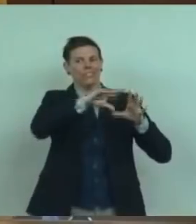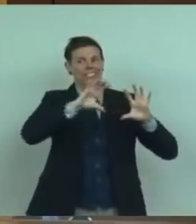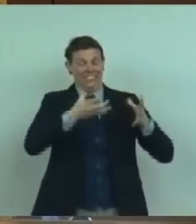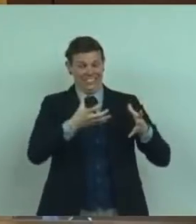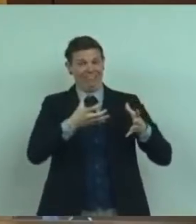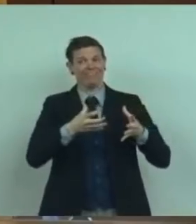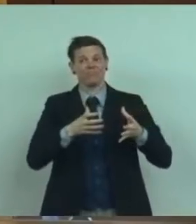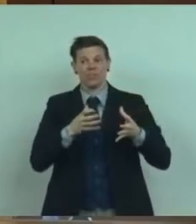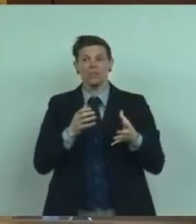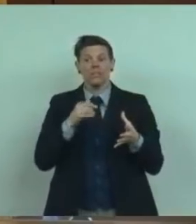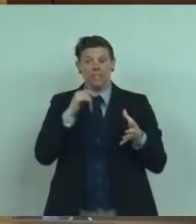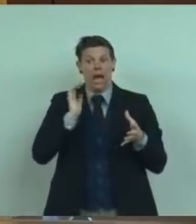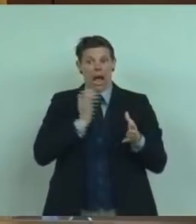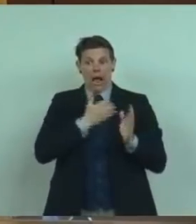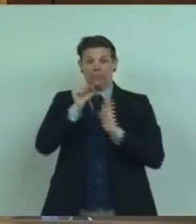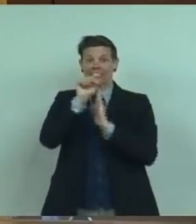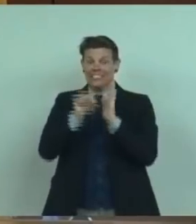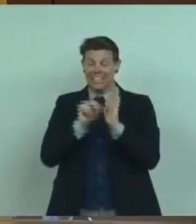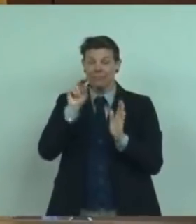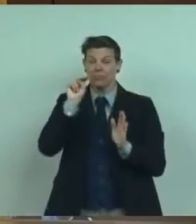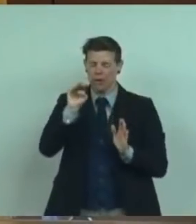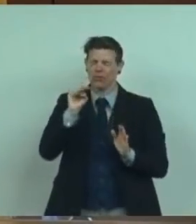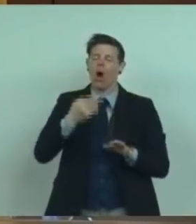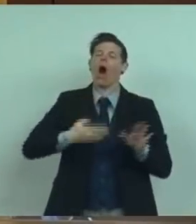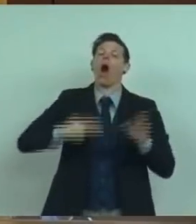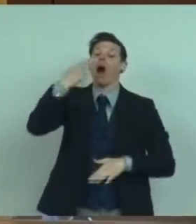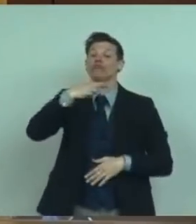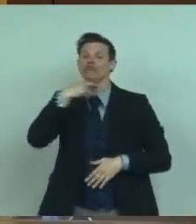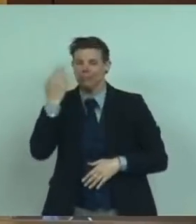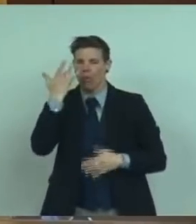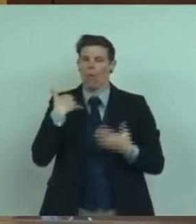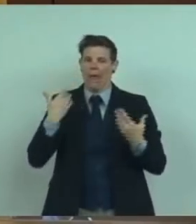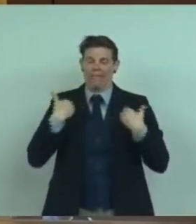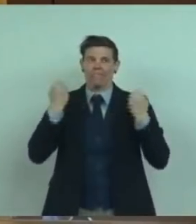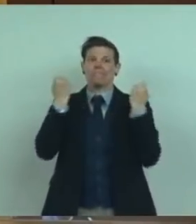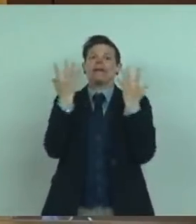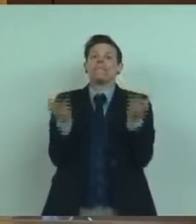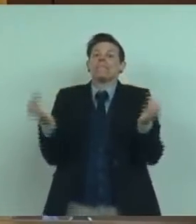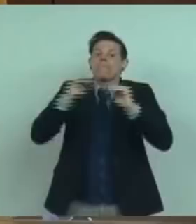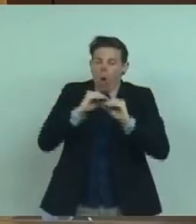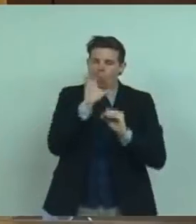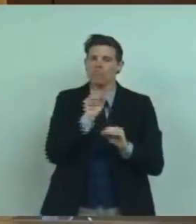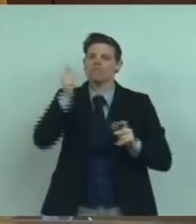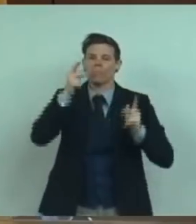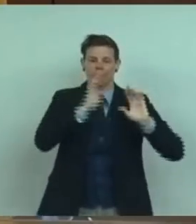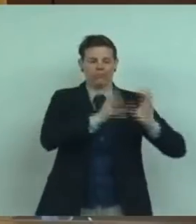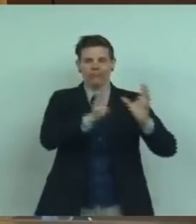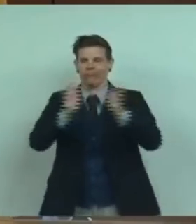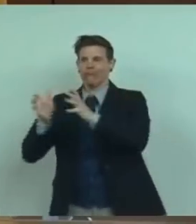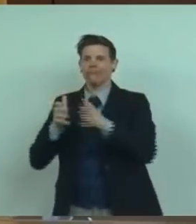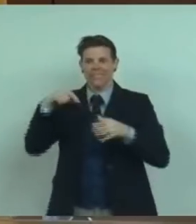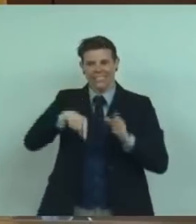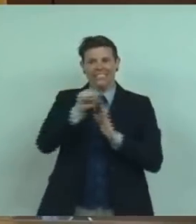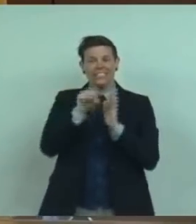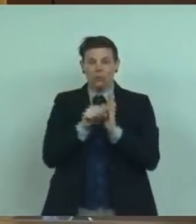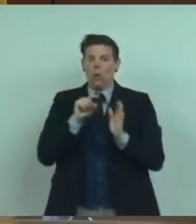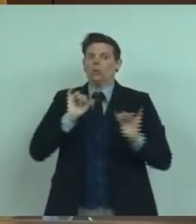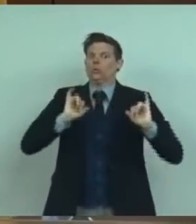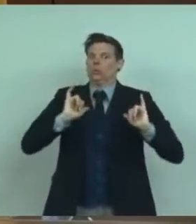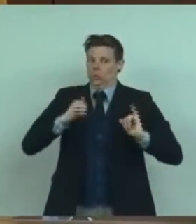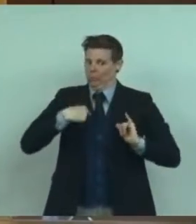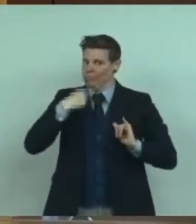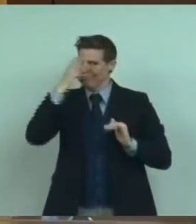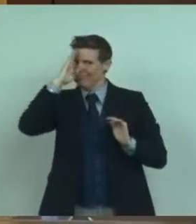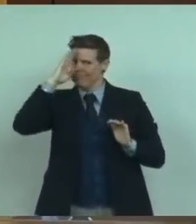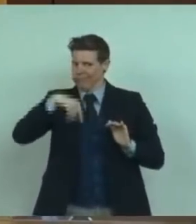means, again, we all have to do more to protect families and to protect New Mexicans. Today, I